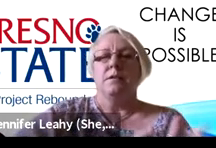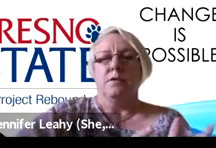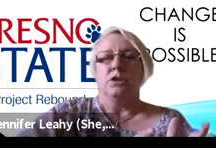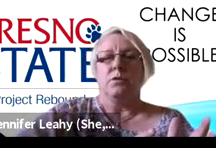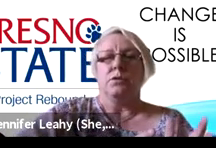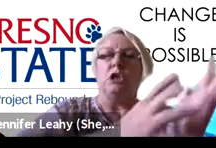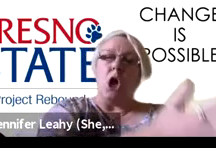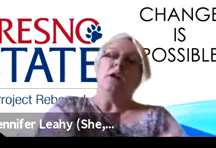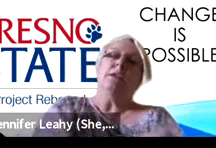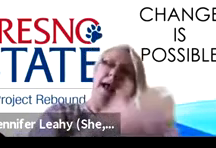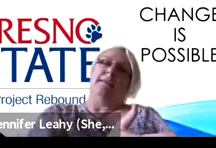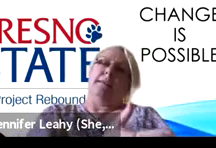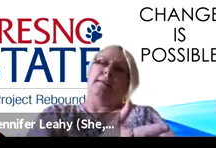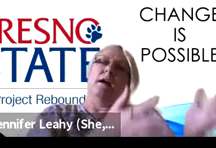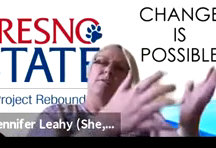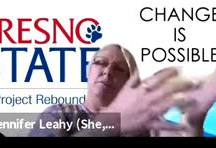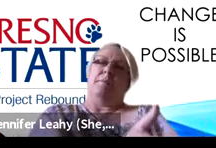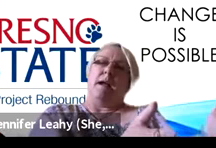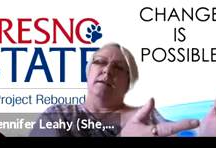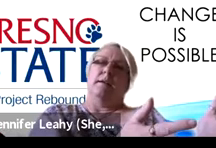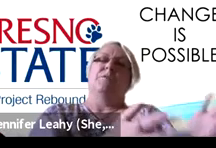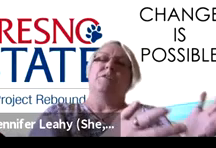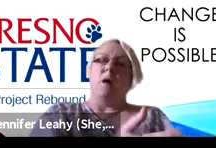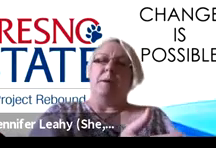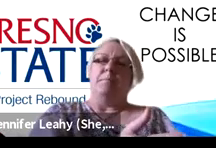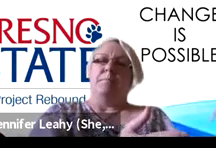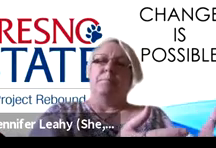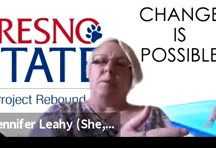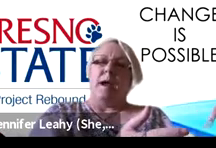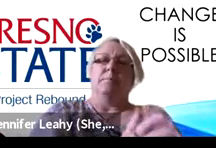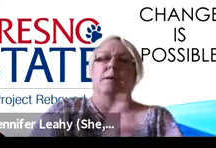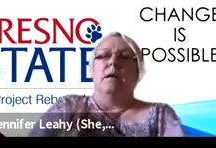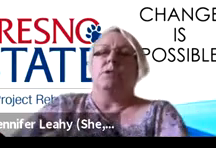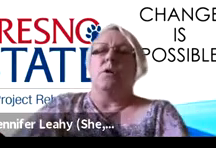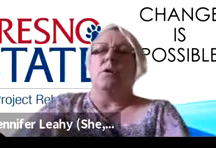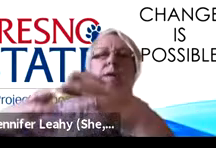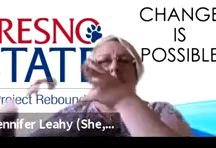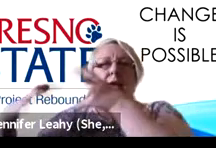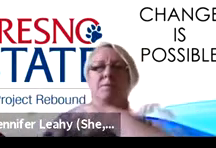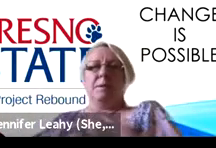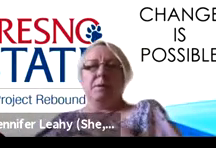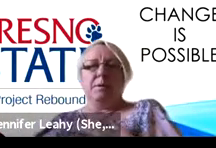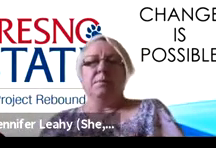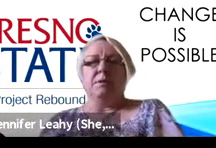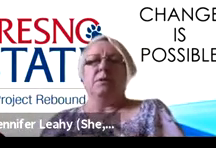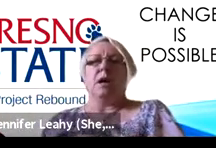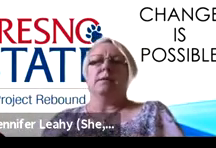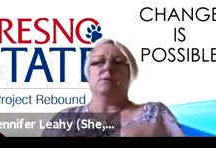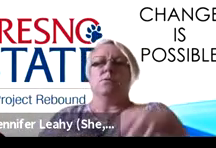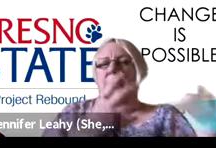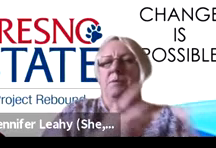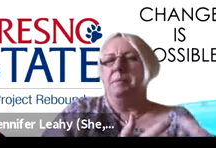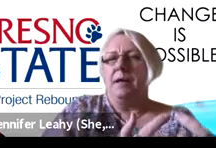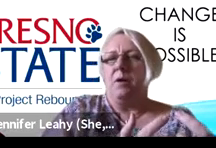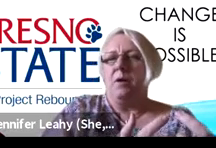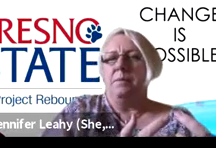of individuals along the path of the pipeline to help them, right? So they have the people that help them with their high